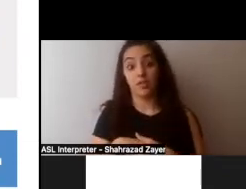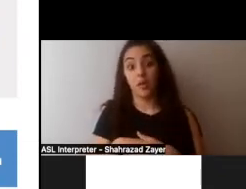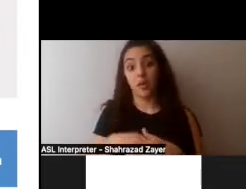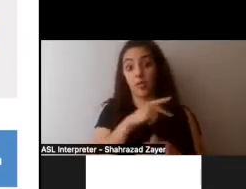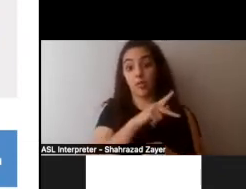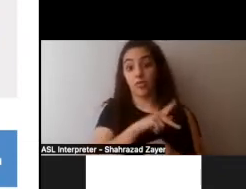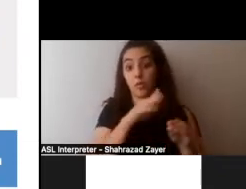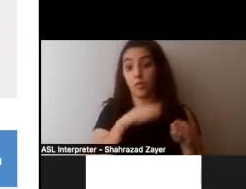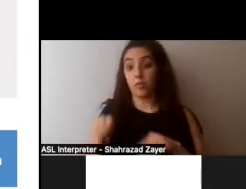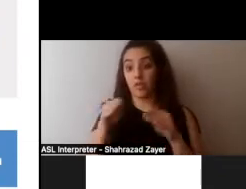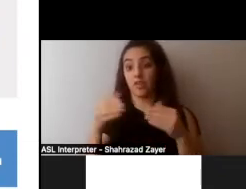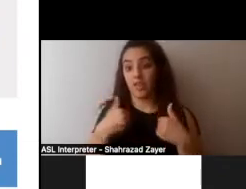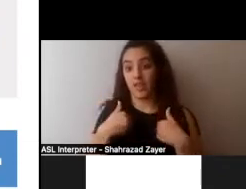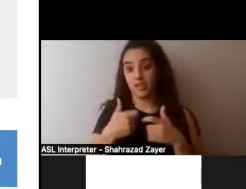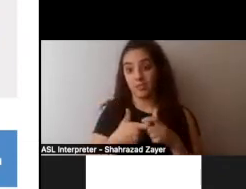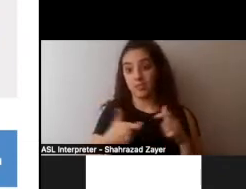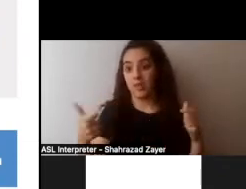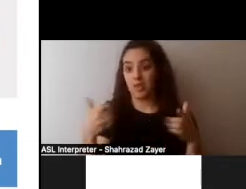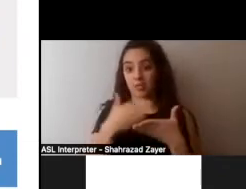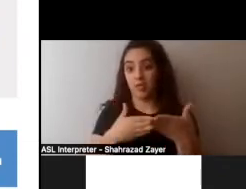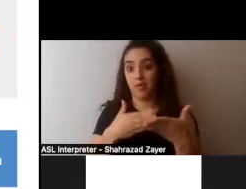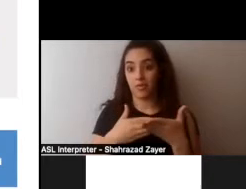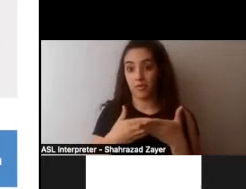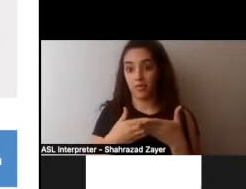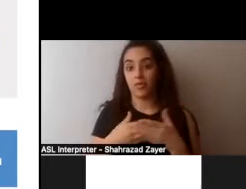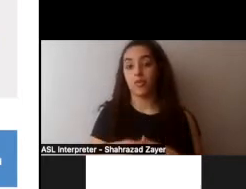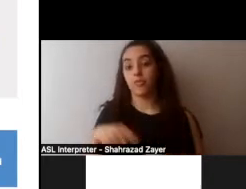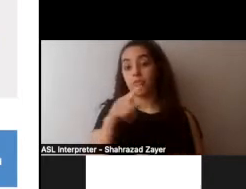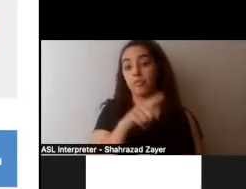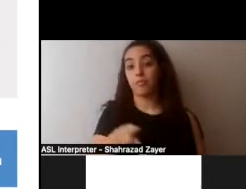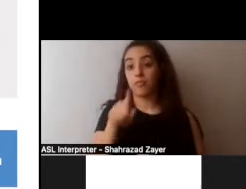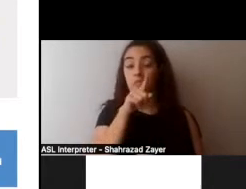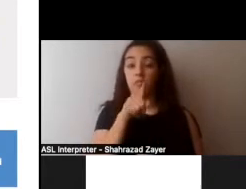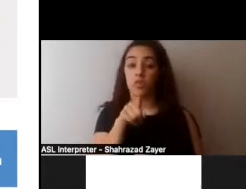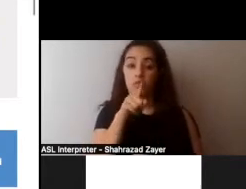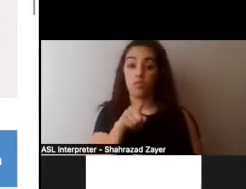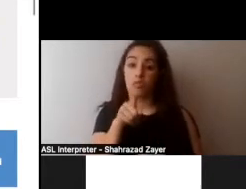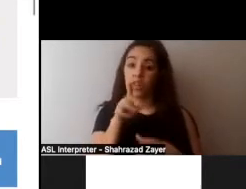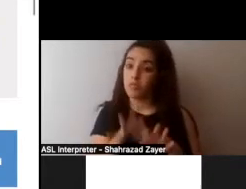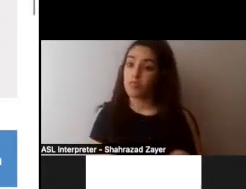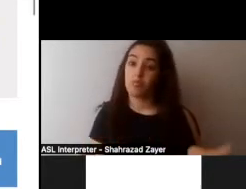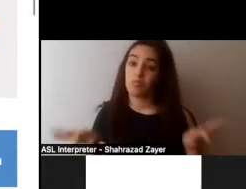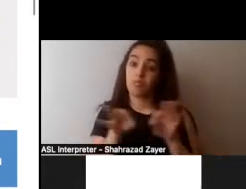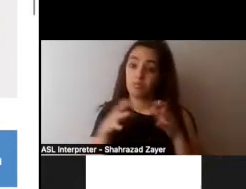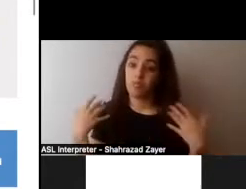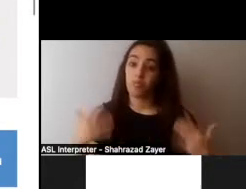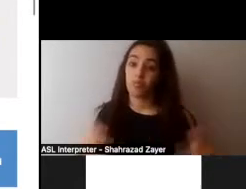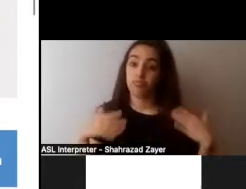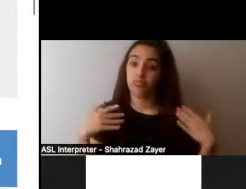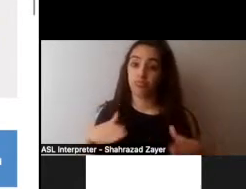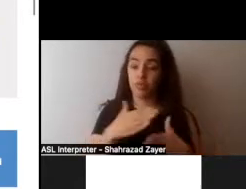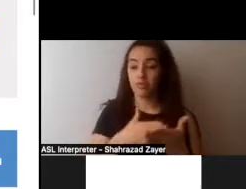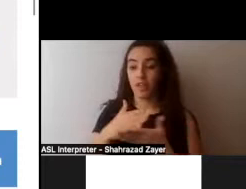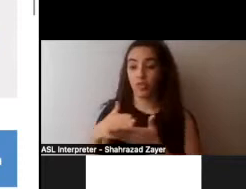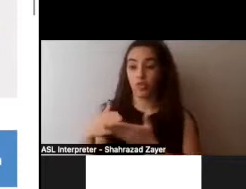so these are very important factors. And as we can see in